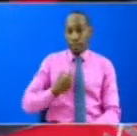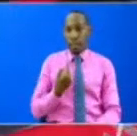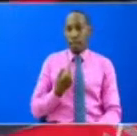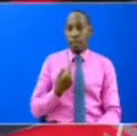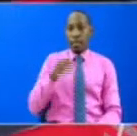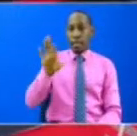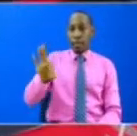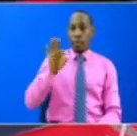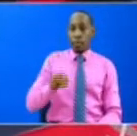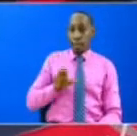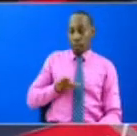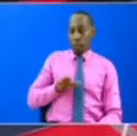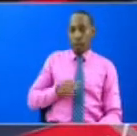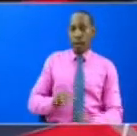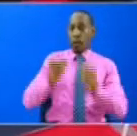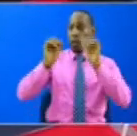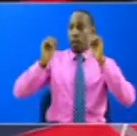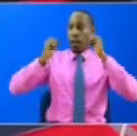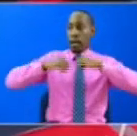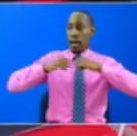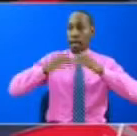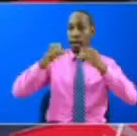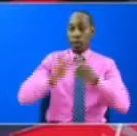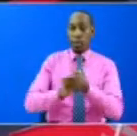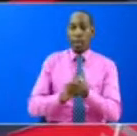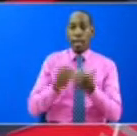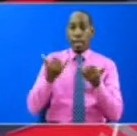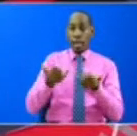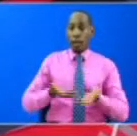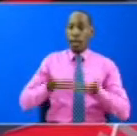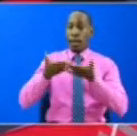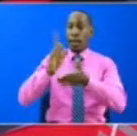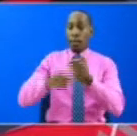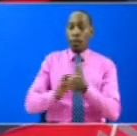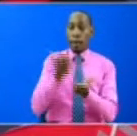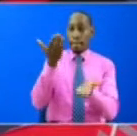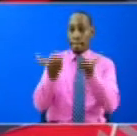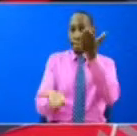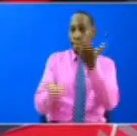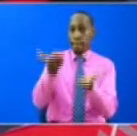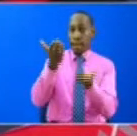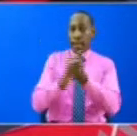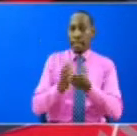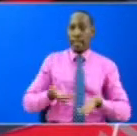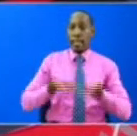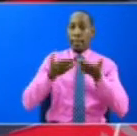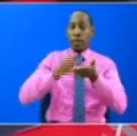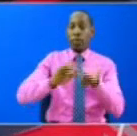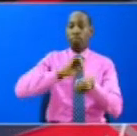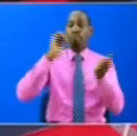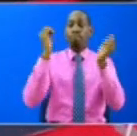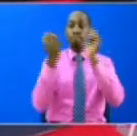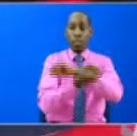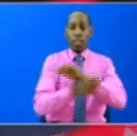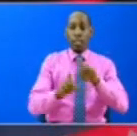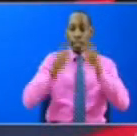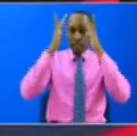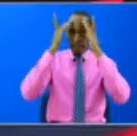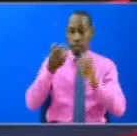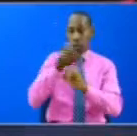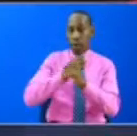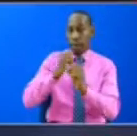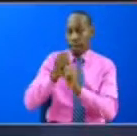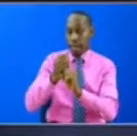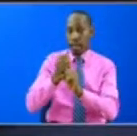picked as the lady of Agano Party, I am coming in to bring a balance. I am coming in to bring a change and decision